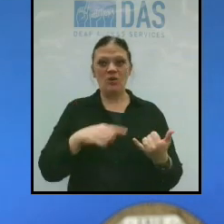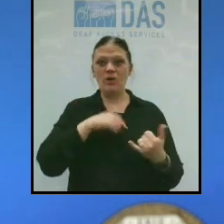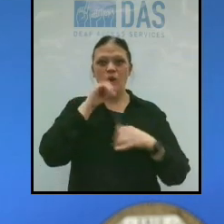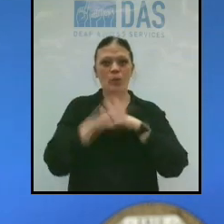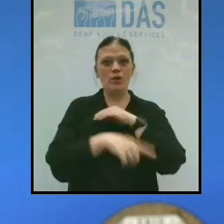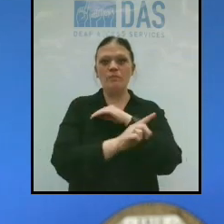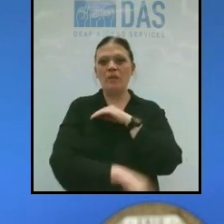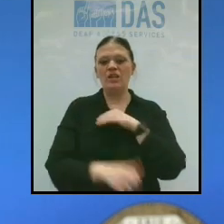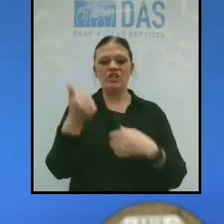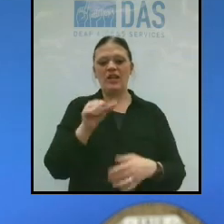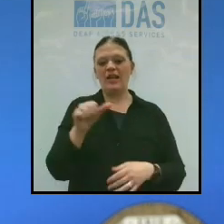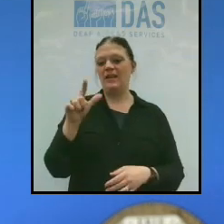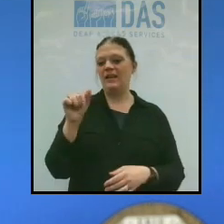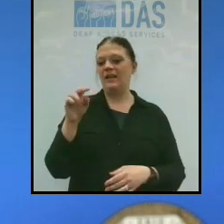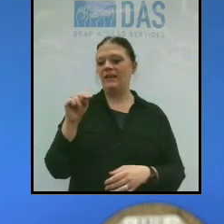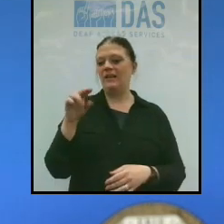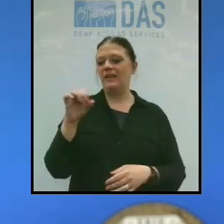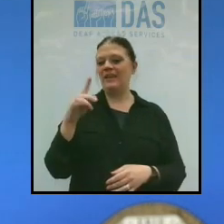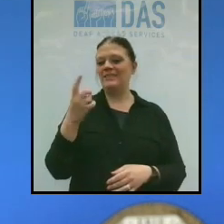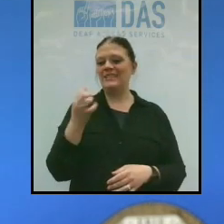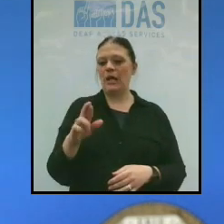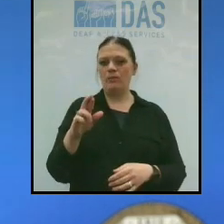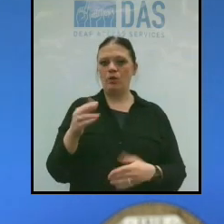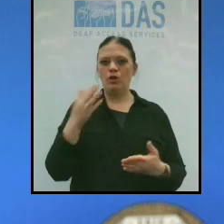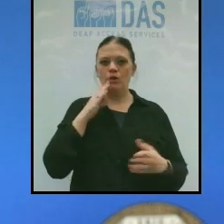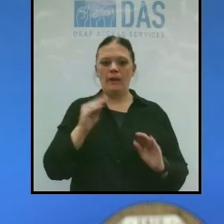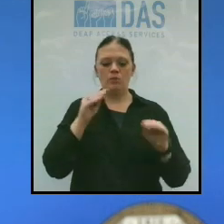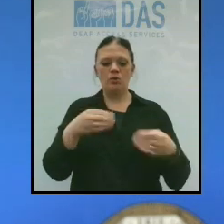penalize any landscaper that mulches older beds.